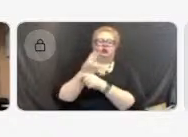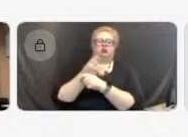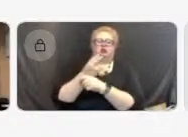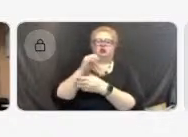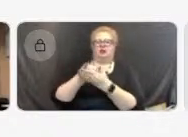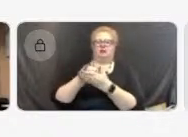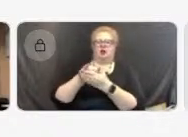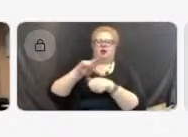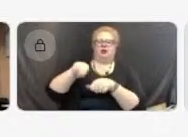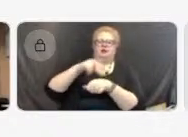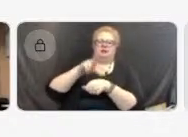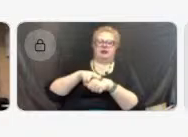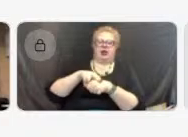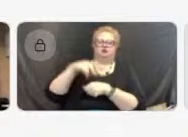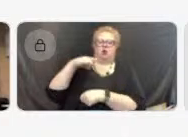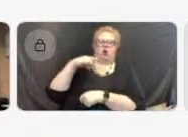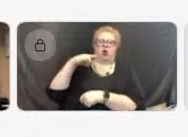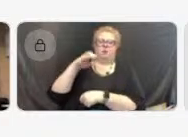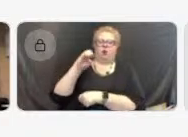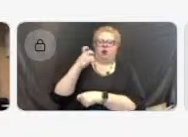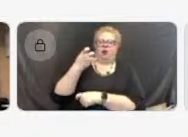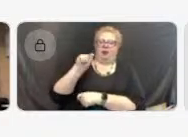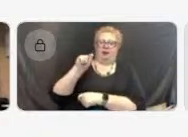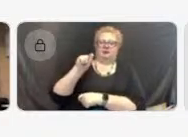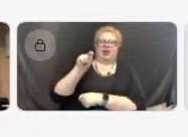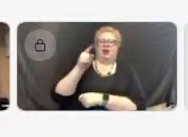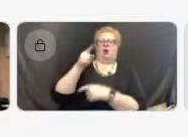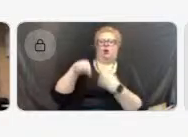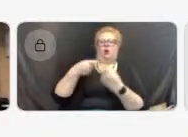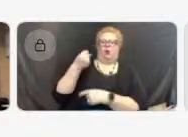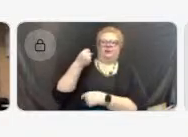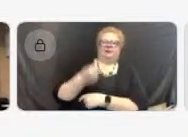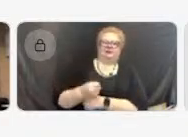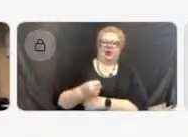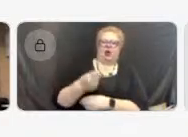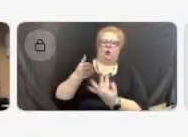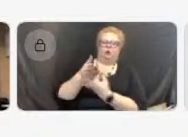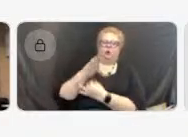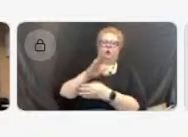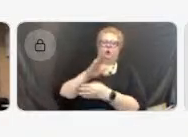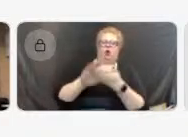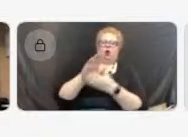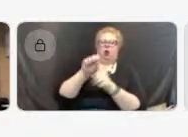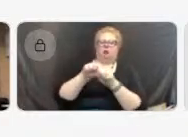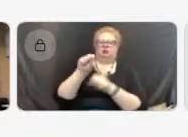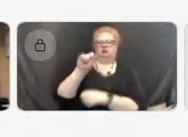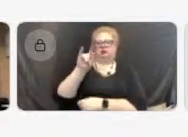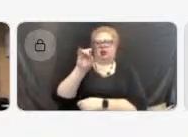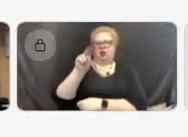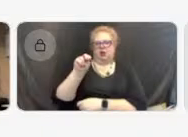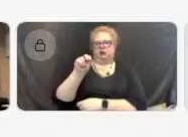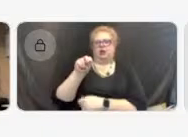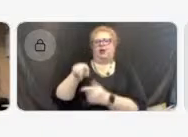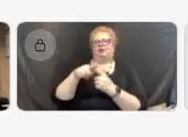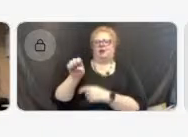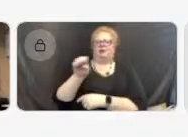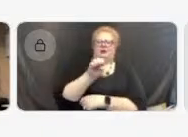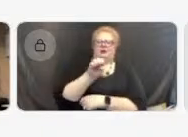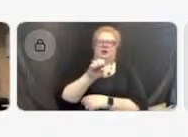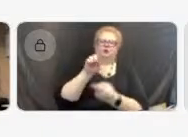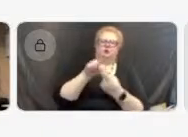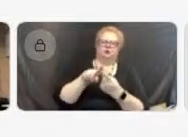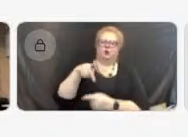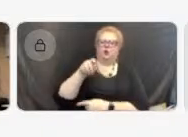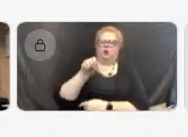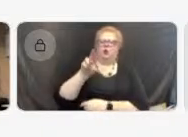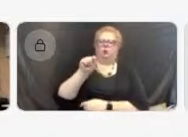National Airport exit and coming south to College Station and then going east into the port area, and or